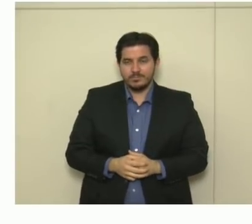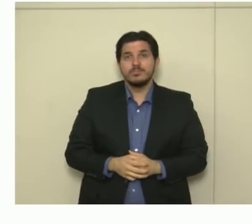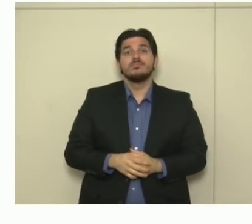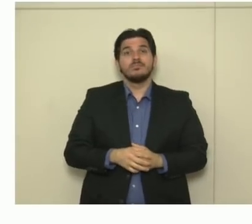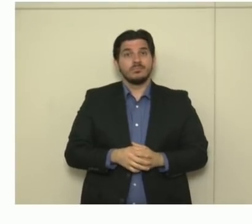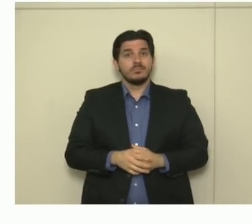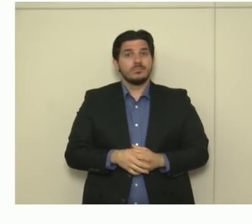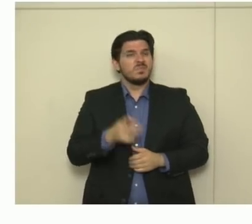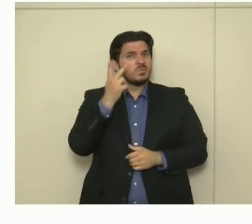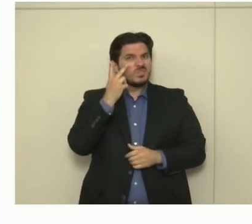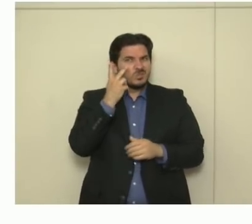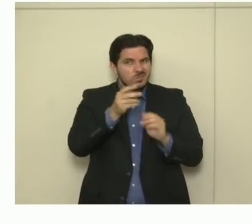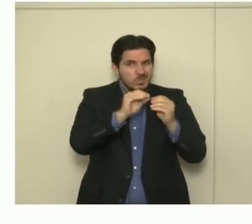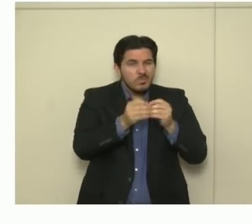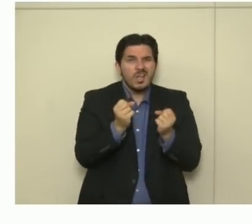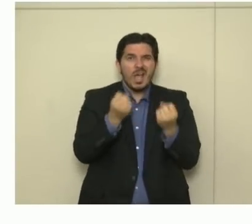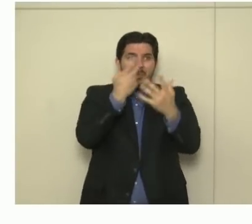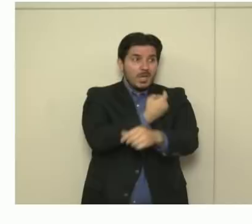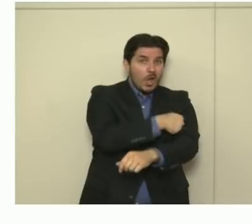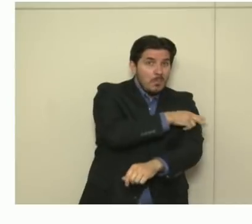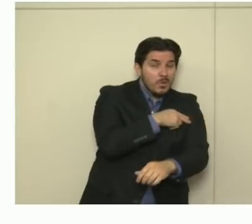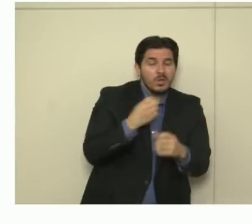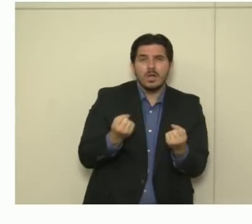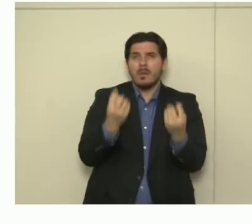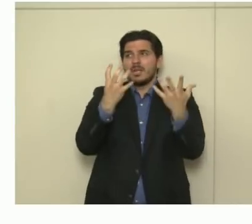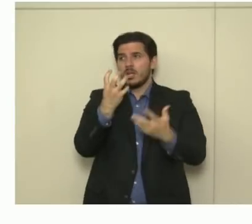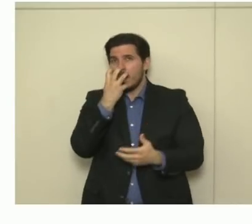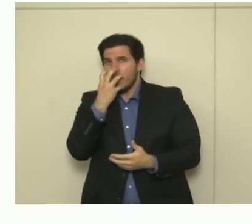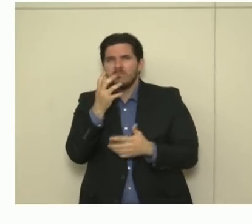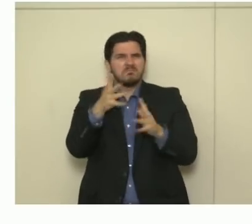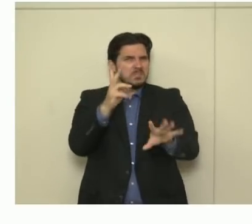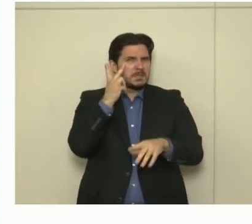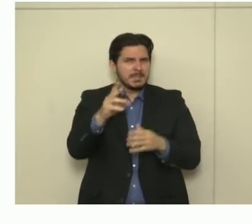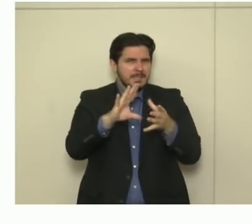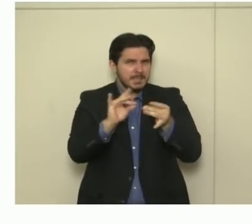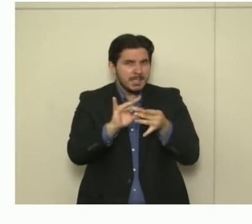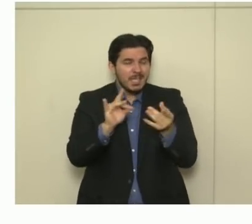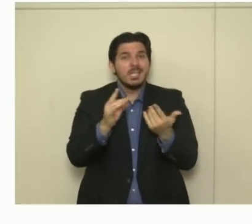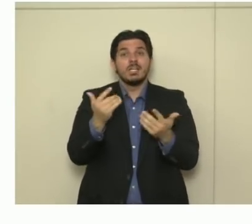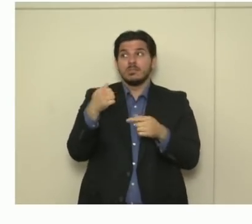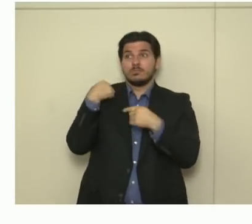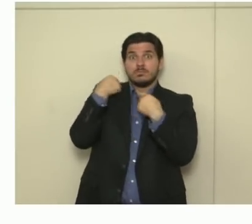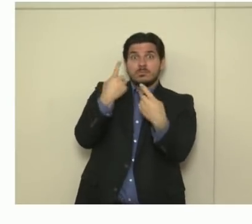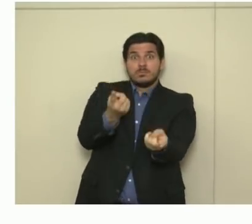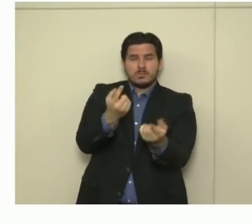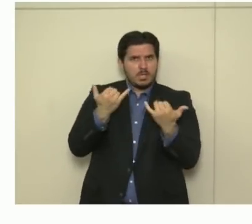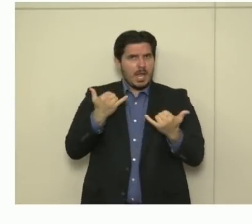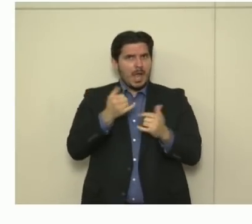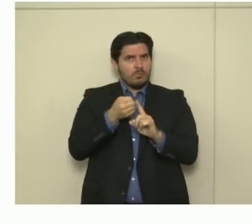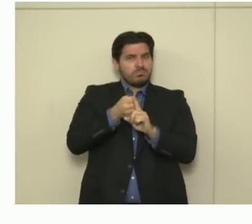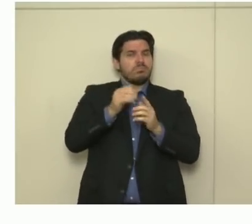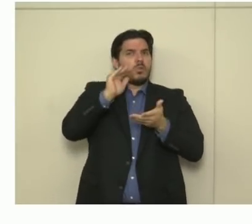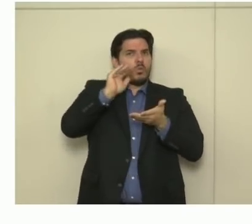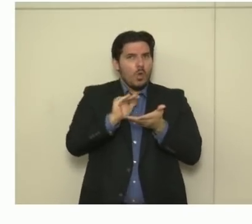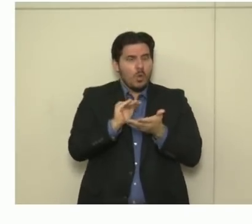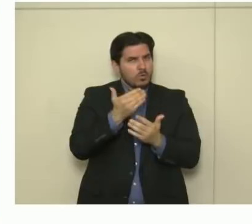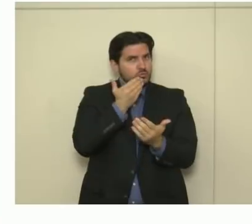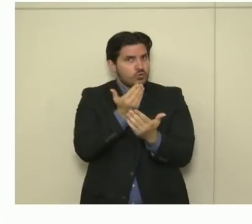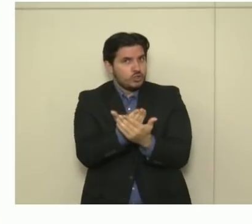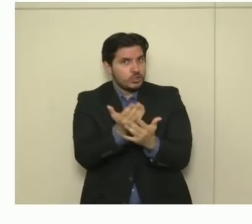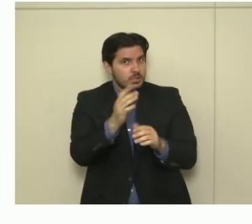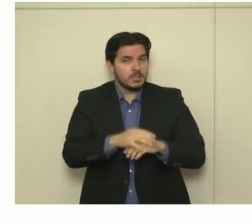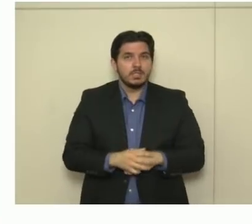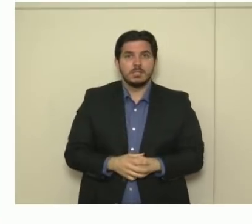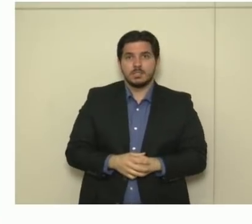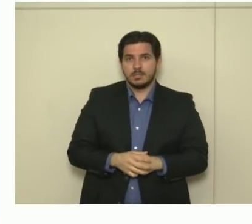number of hospitalizations. You saw the number of ventilator cases. They're at the lowest they've been in quite some time. And the CEOs of the major hospitals around the state are telling